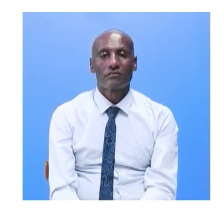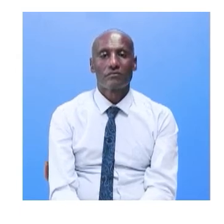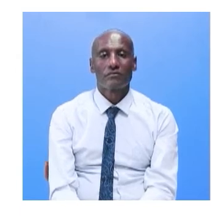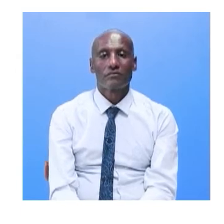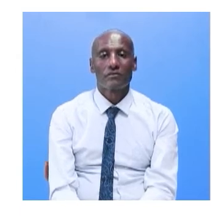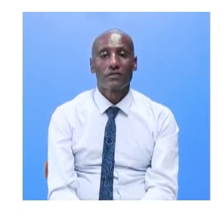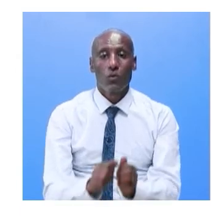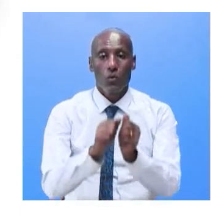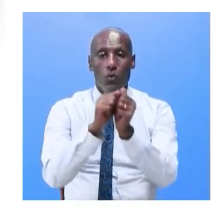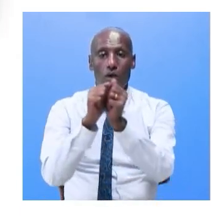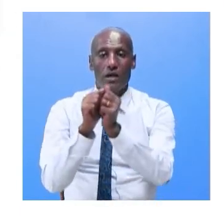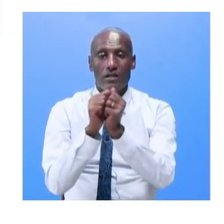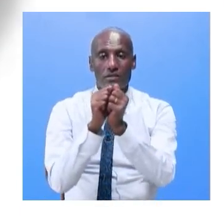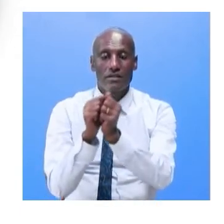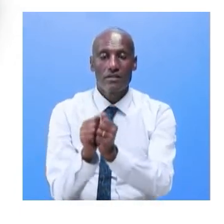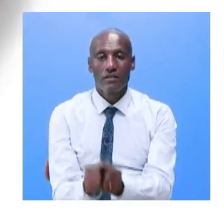with